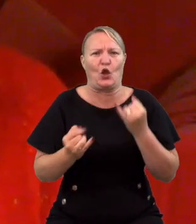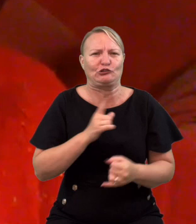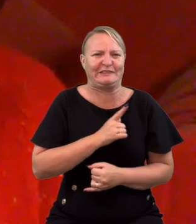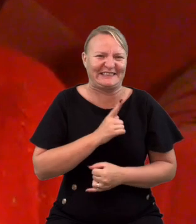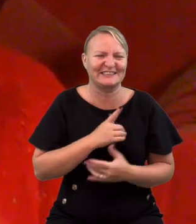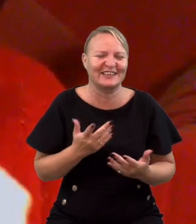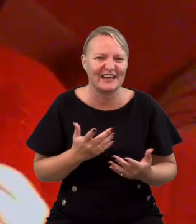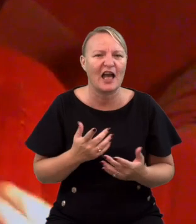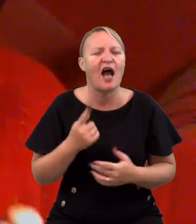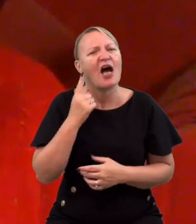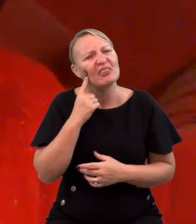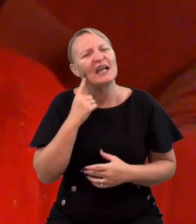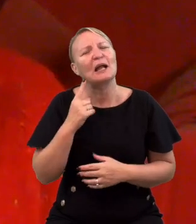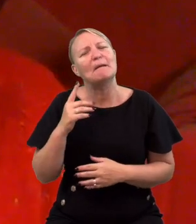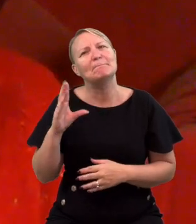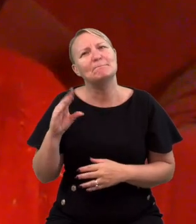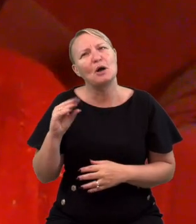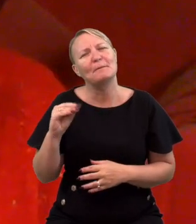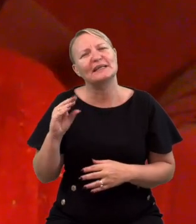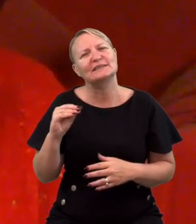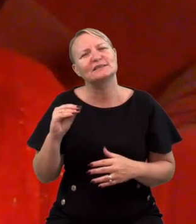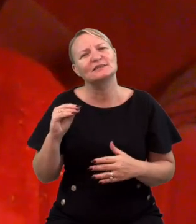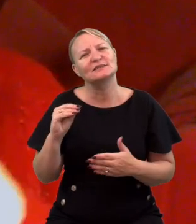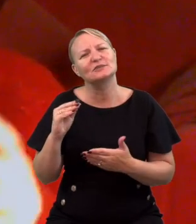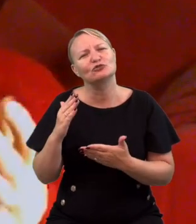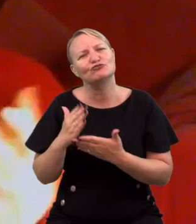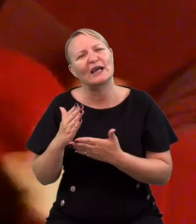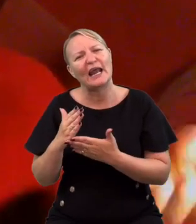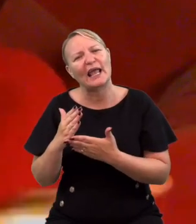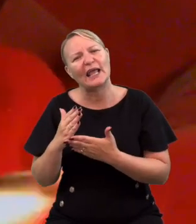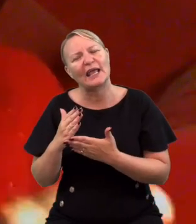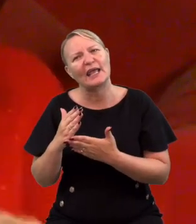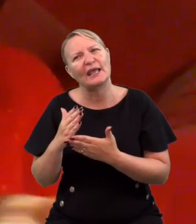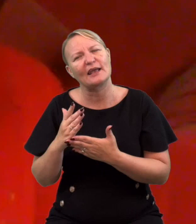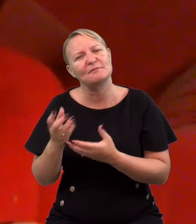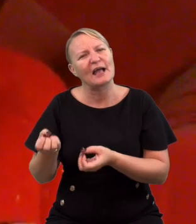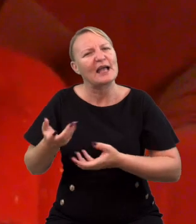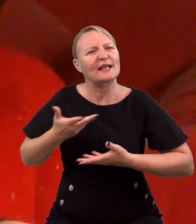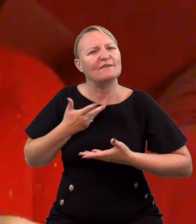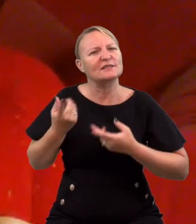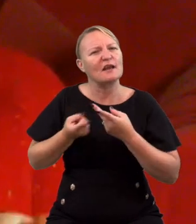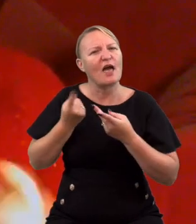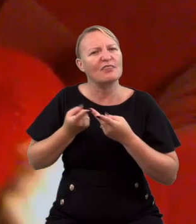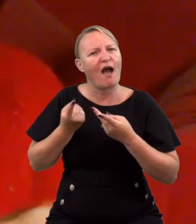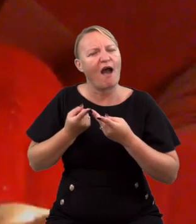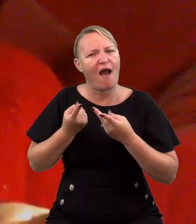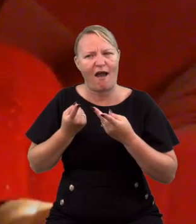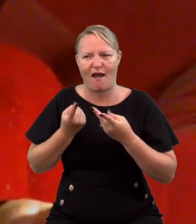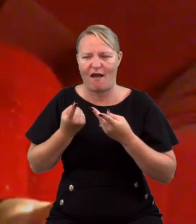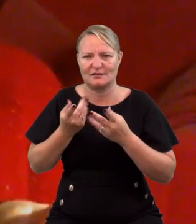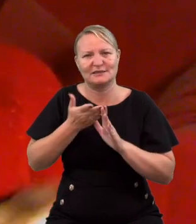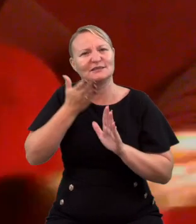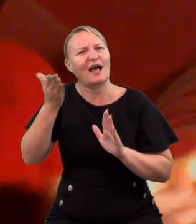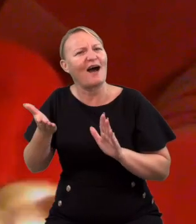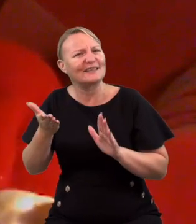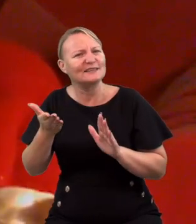use puppets. I think puppets can bring another layer to the storytelling, and it might be